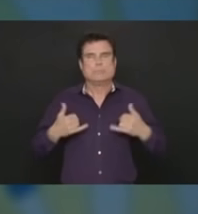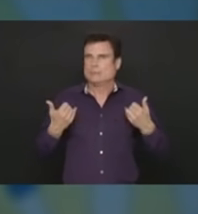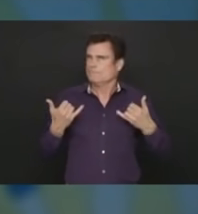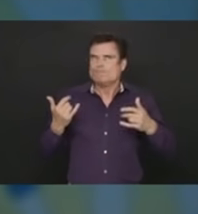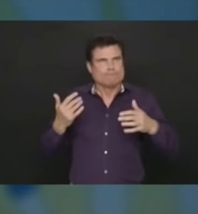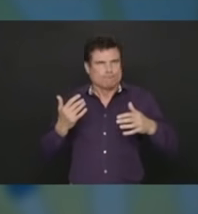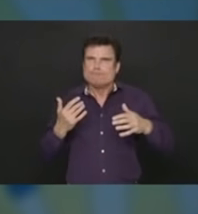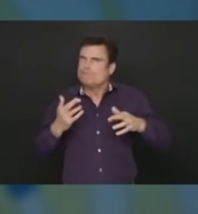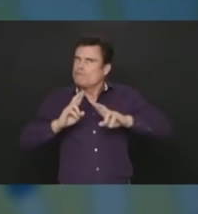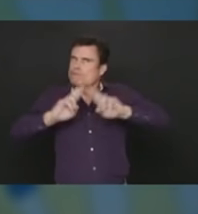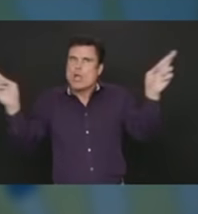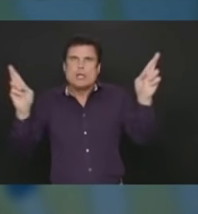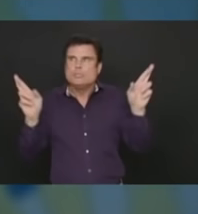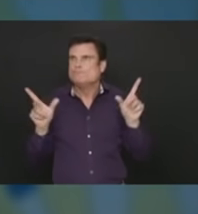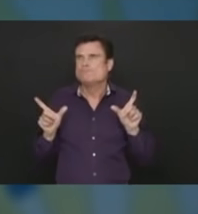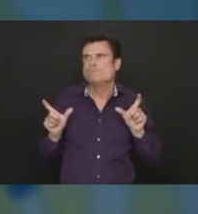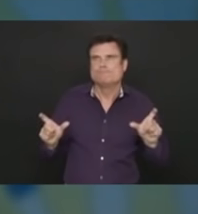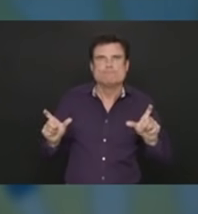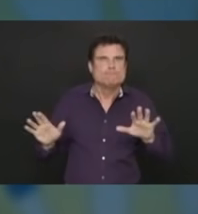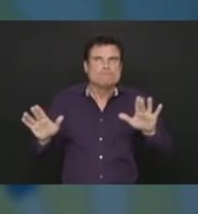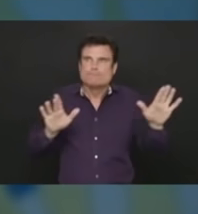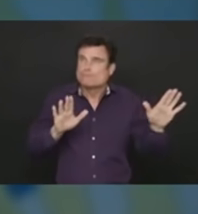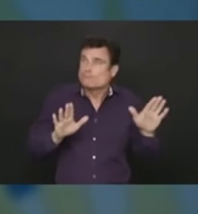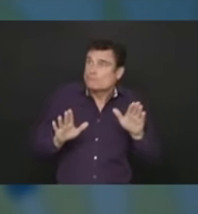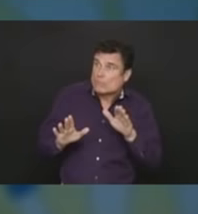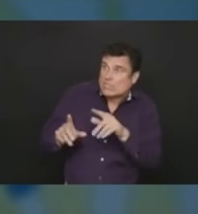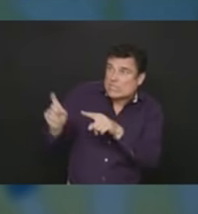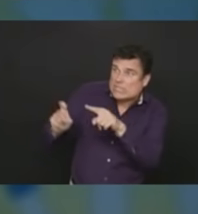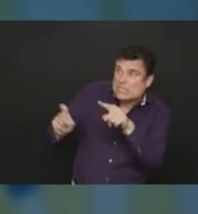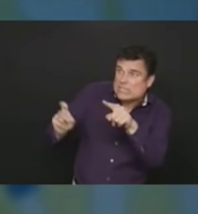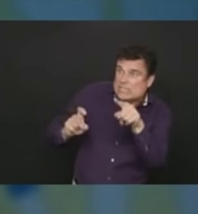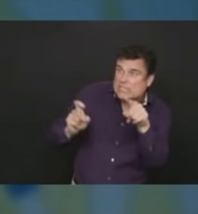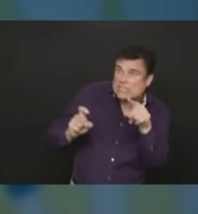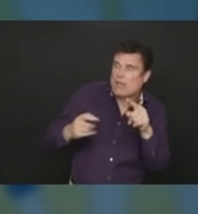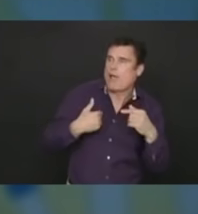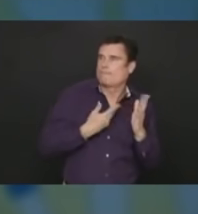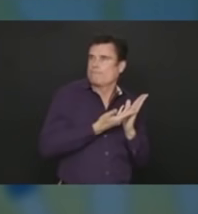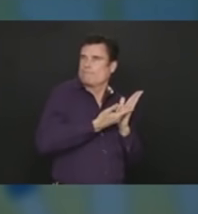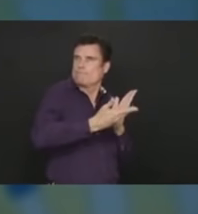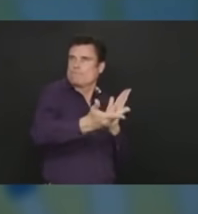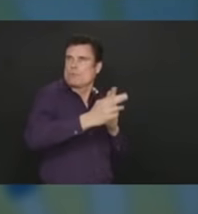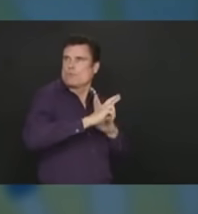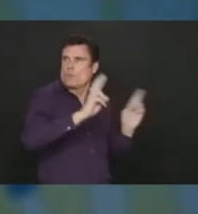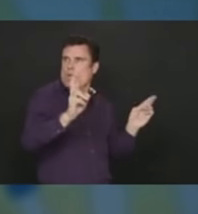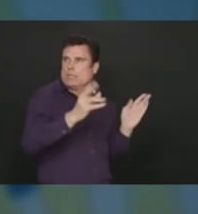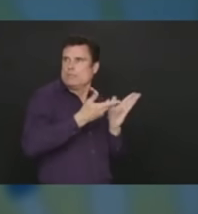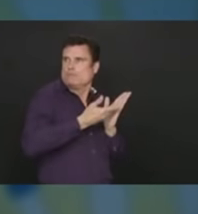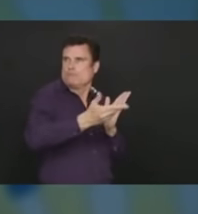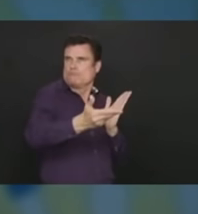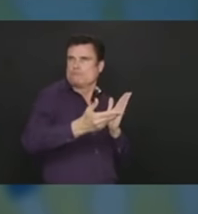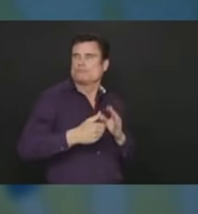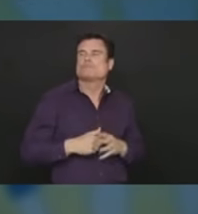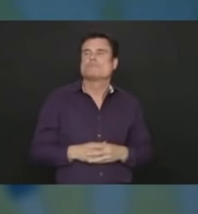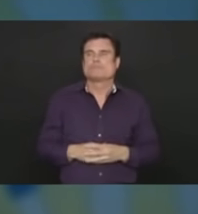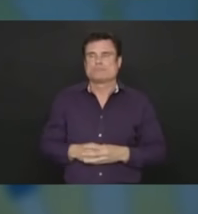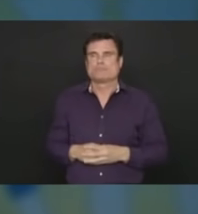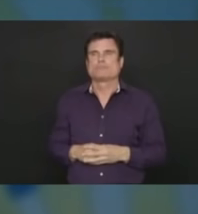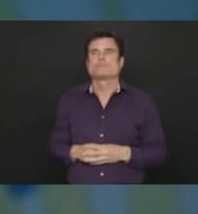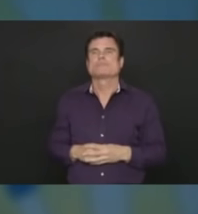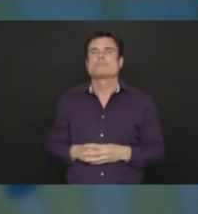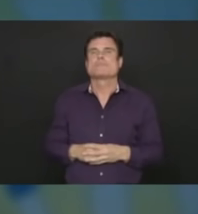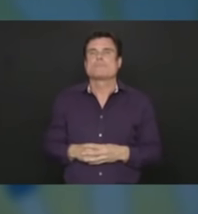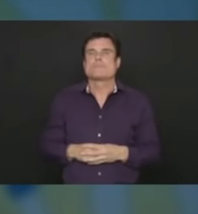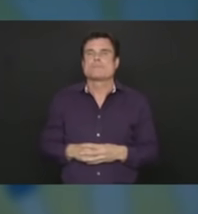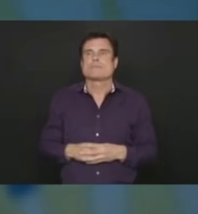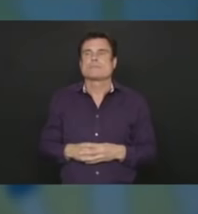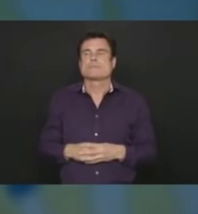with COVID-19 has slowly decreased over time, as we've seen, reflecting also the reduction in hospitalization. We